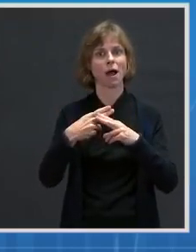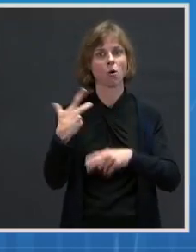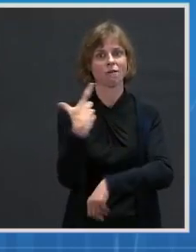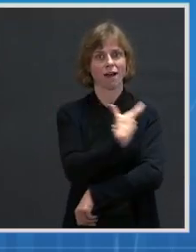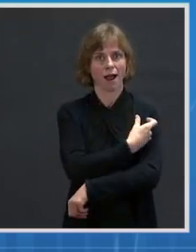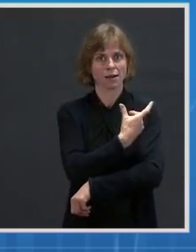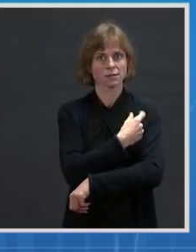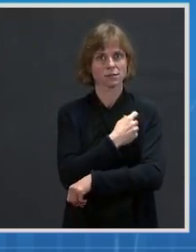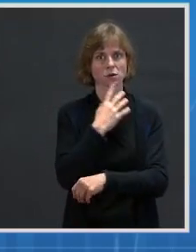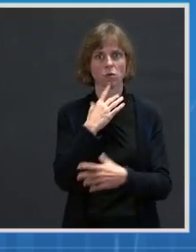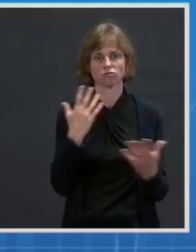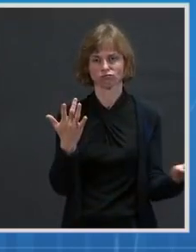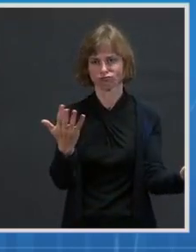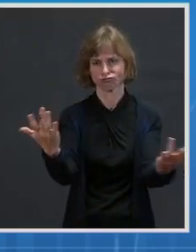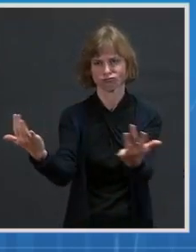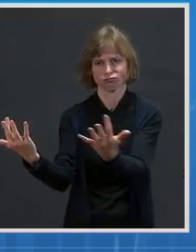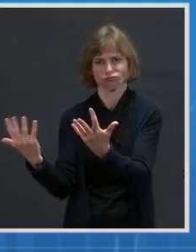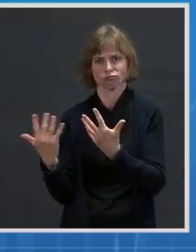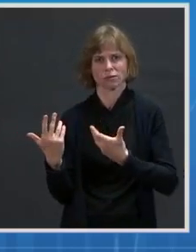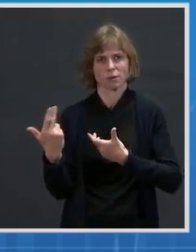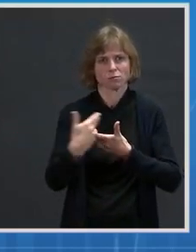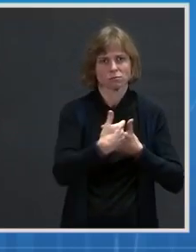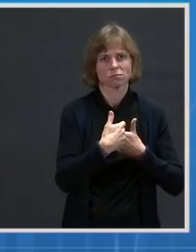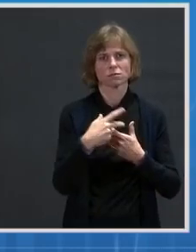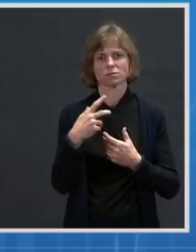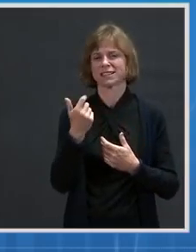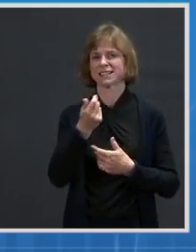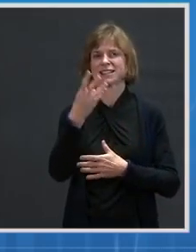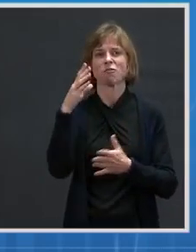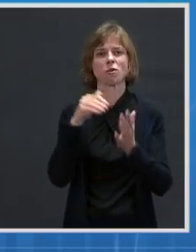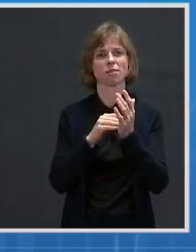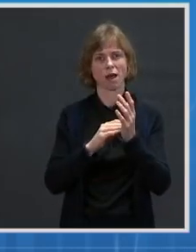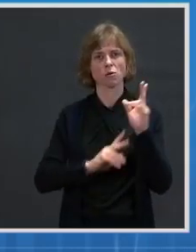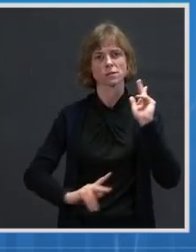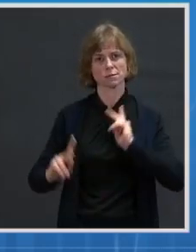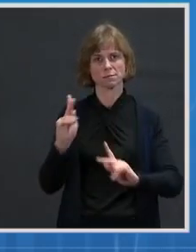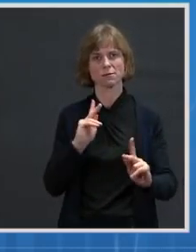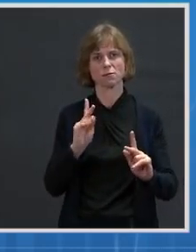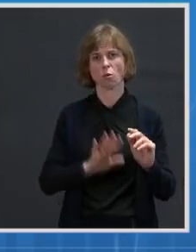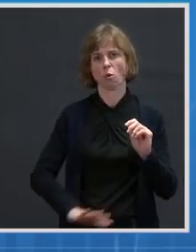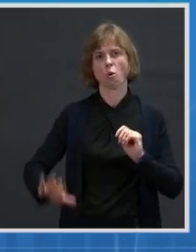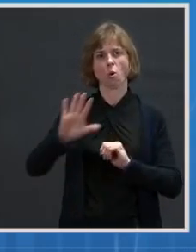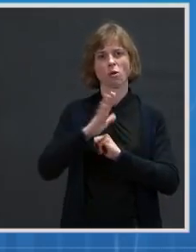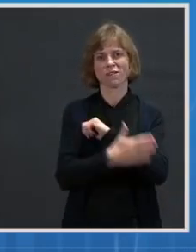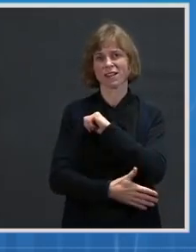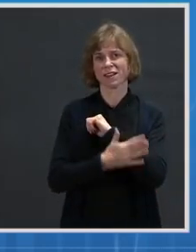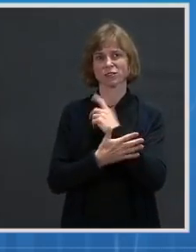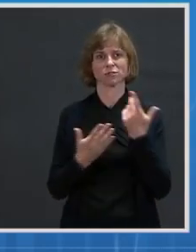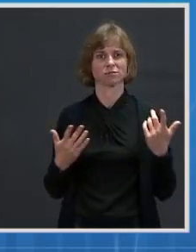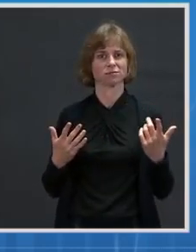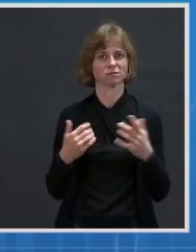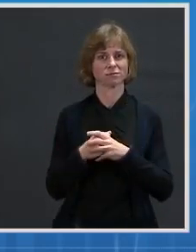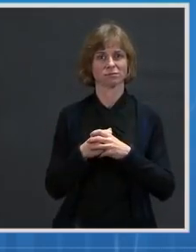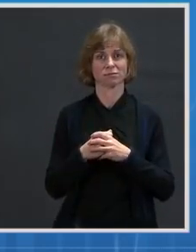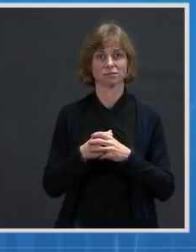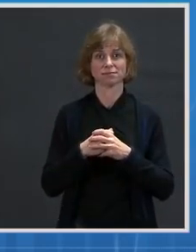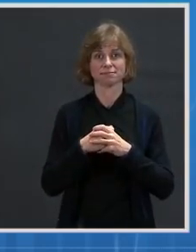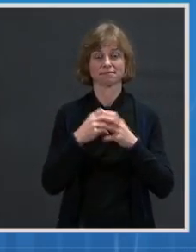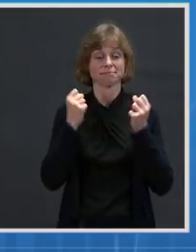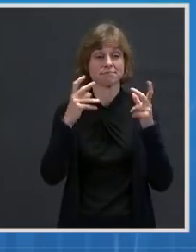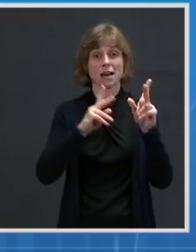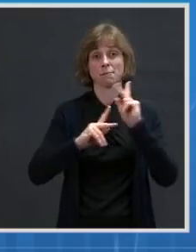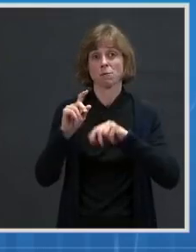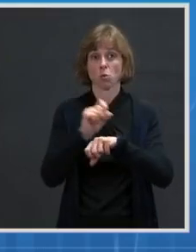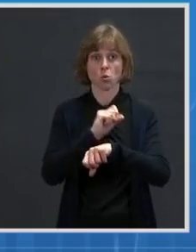together thousands of participants from around the country, from practitioners to jurisdictions to others working on